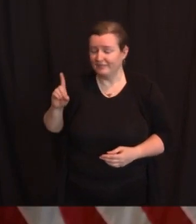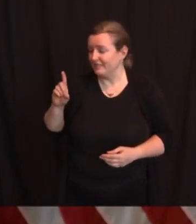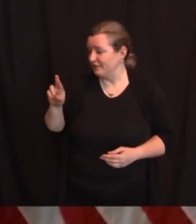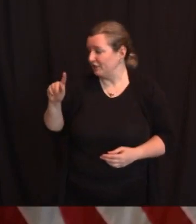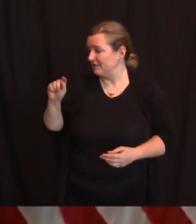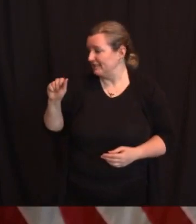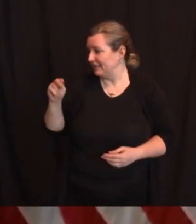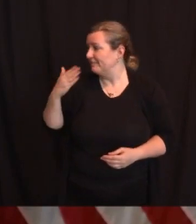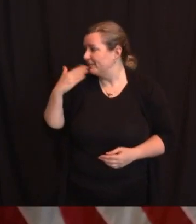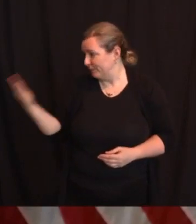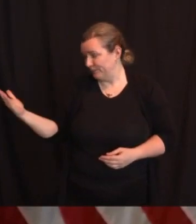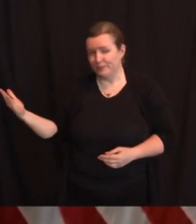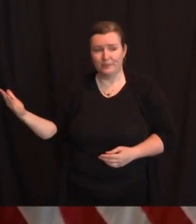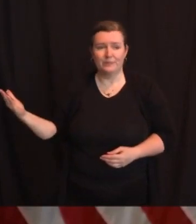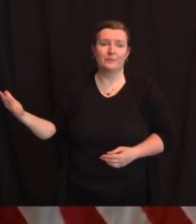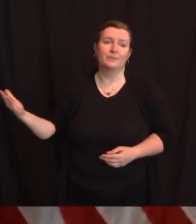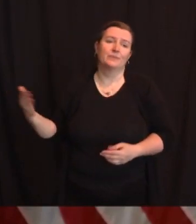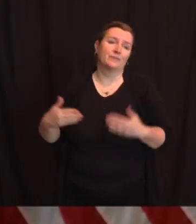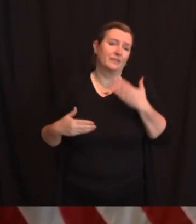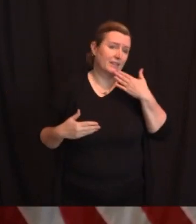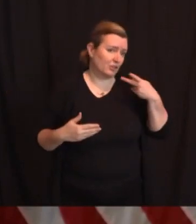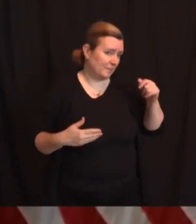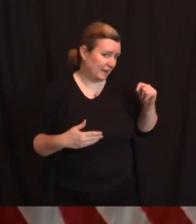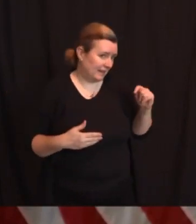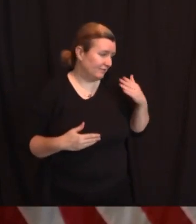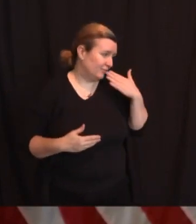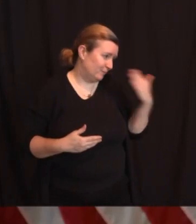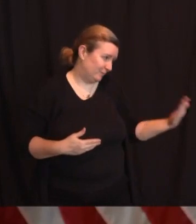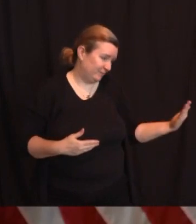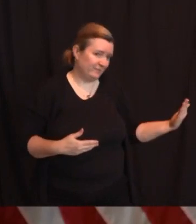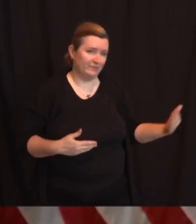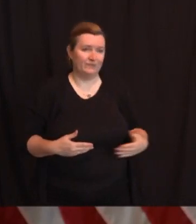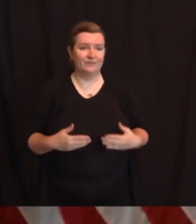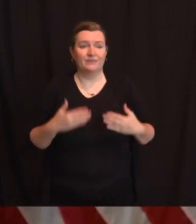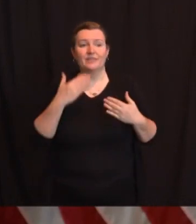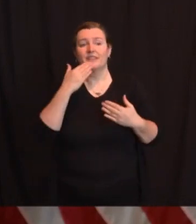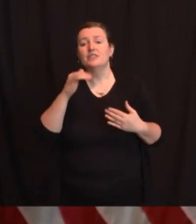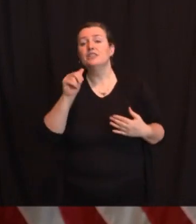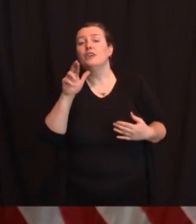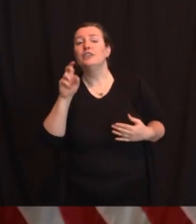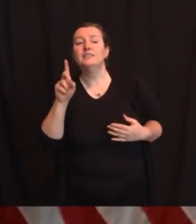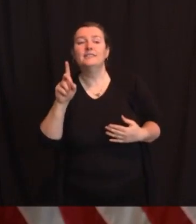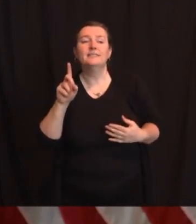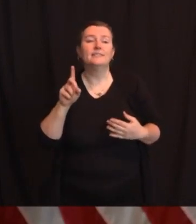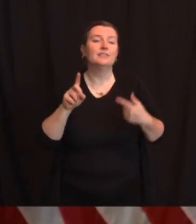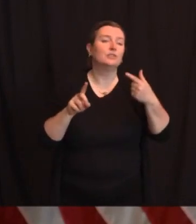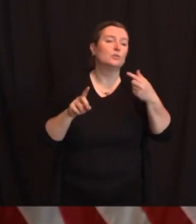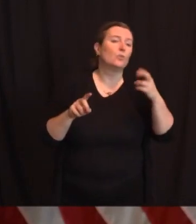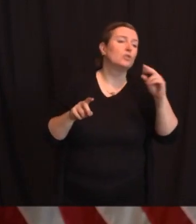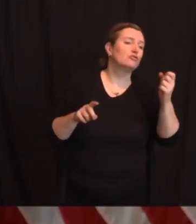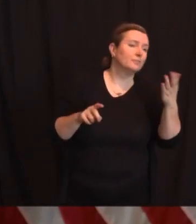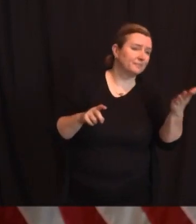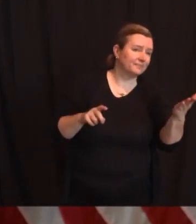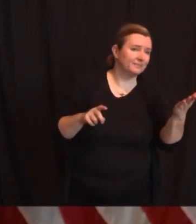work, and their colleagues. Pat, likewise to you. Thank you to Jared, George, Matt, and the whole team who are here